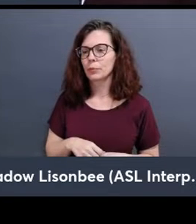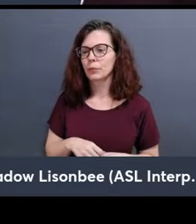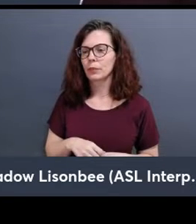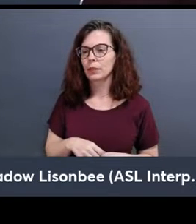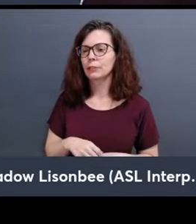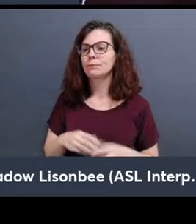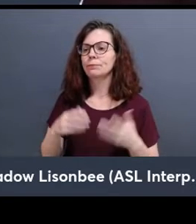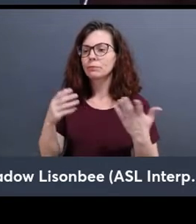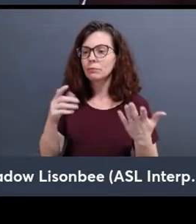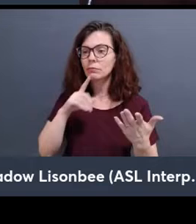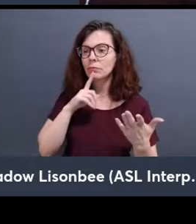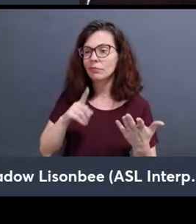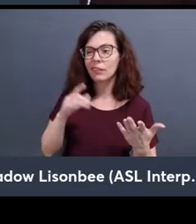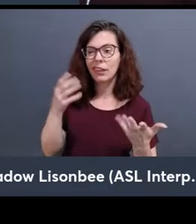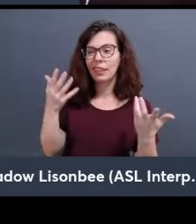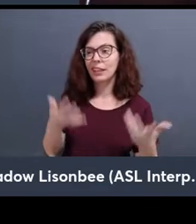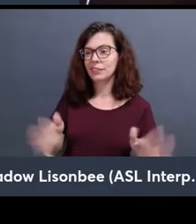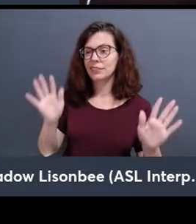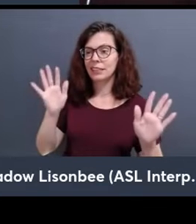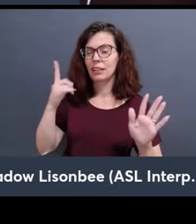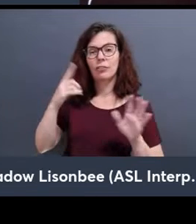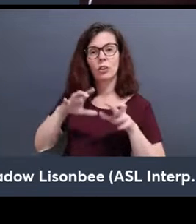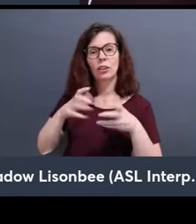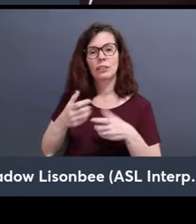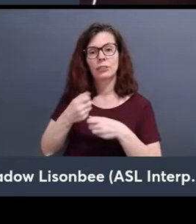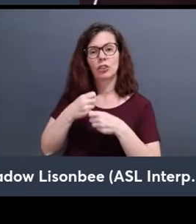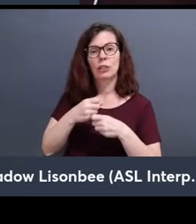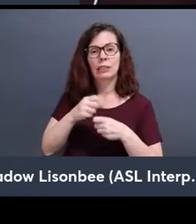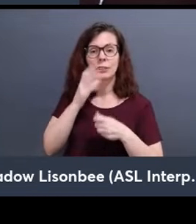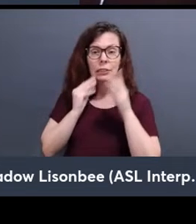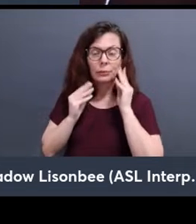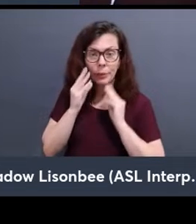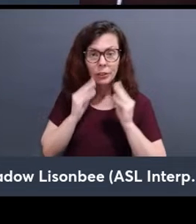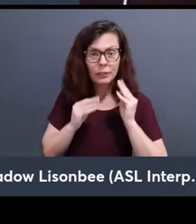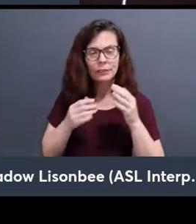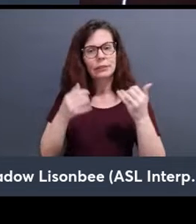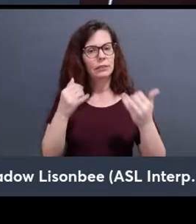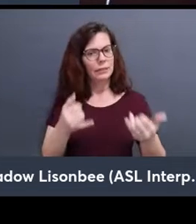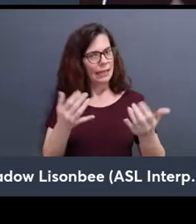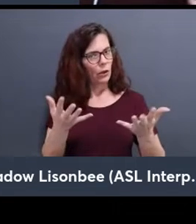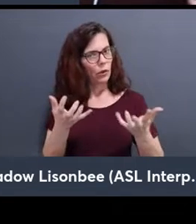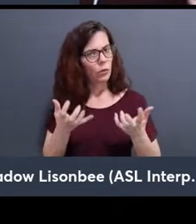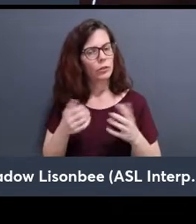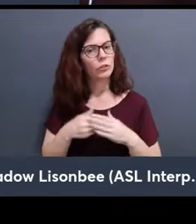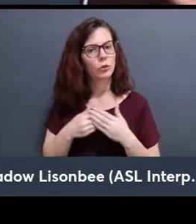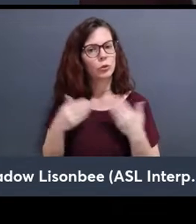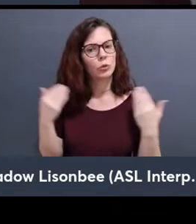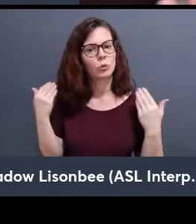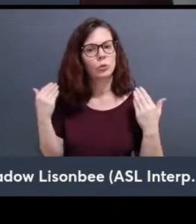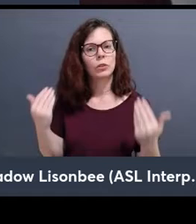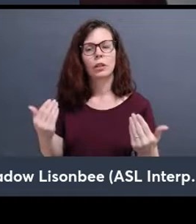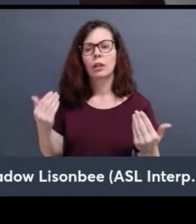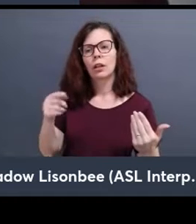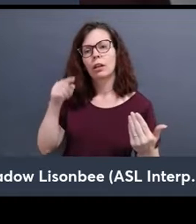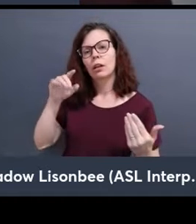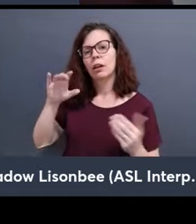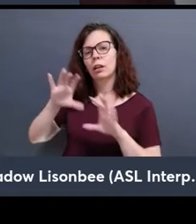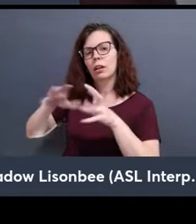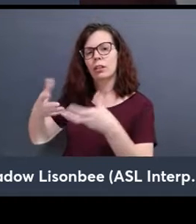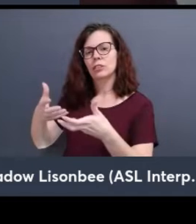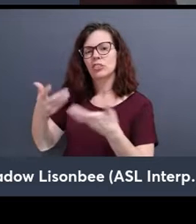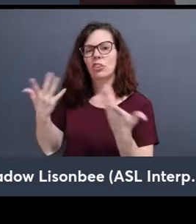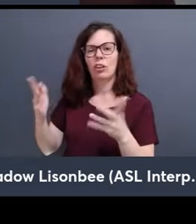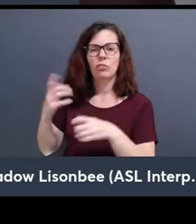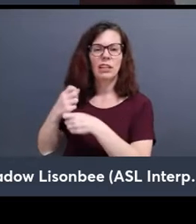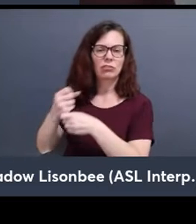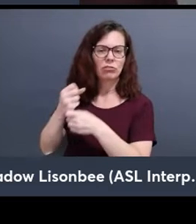And so really that's it for the cluster creation experience. And now I do want to go to a cluster that I've already